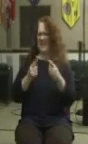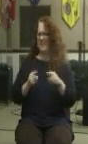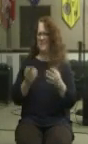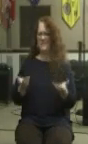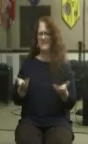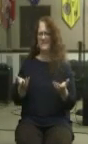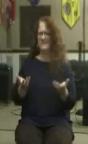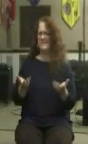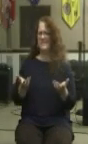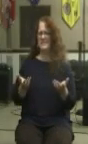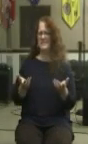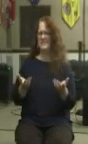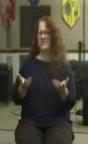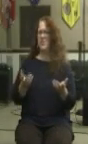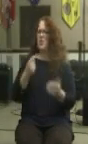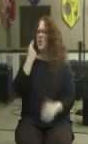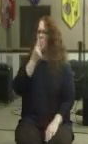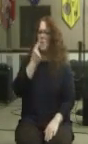How did we get here?